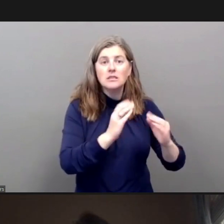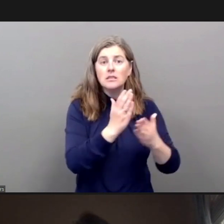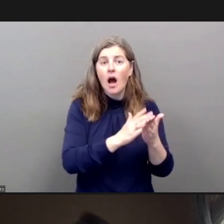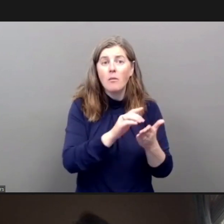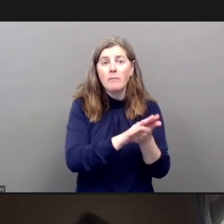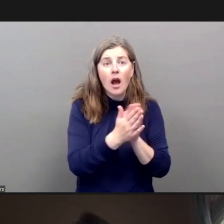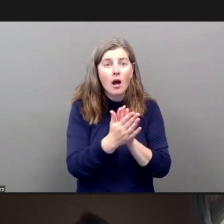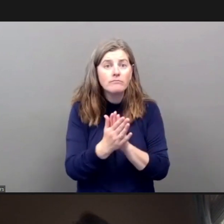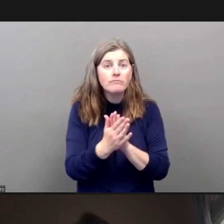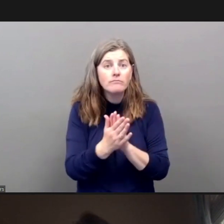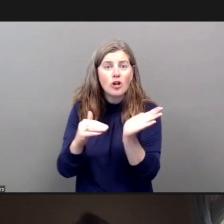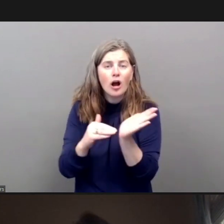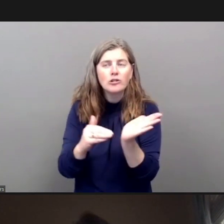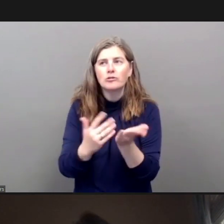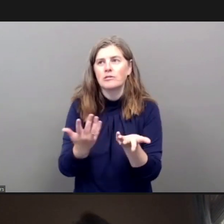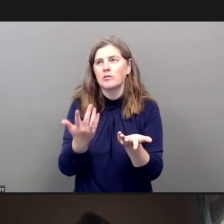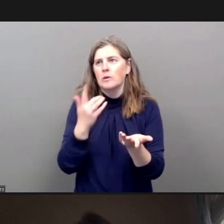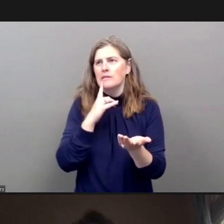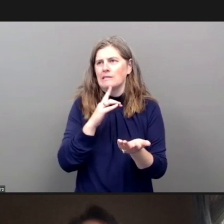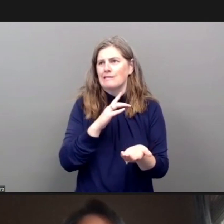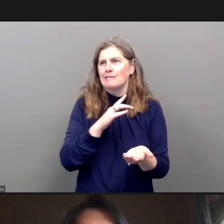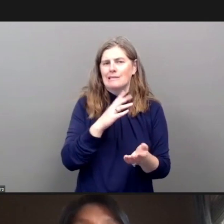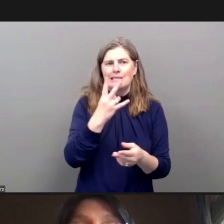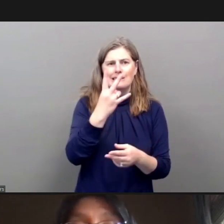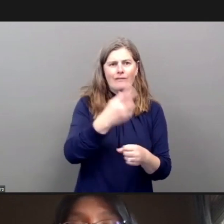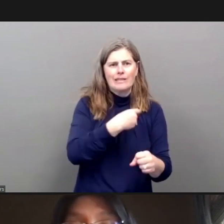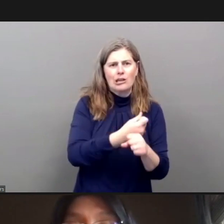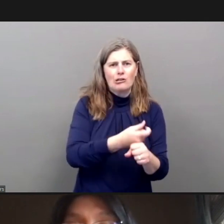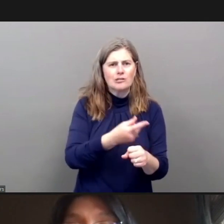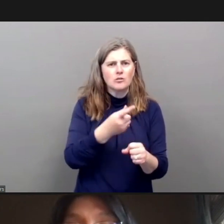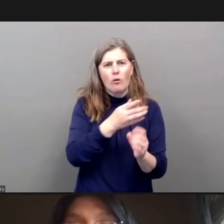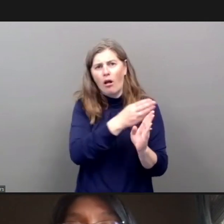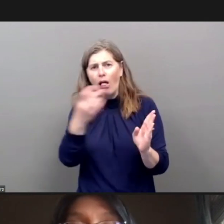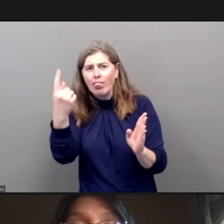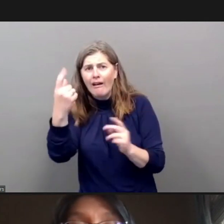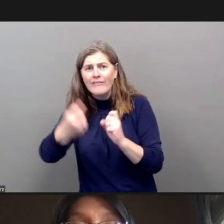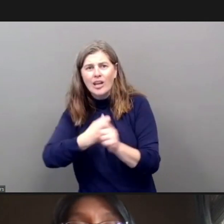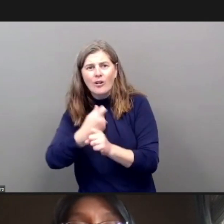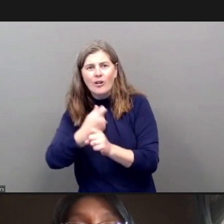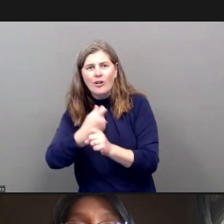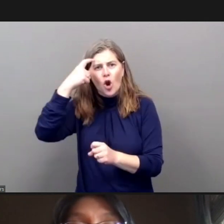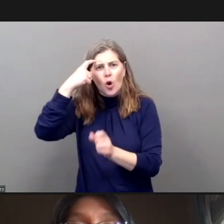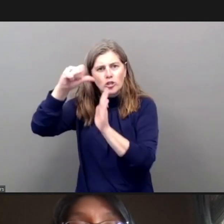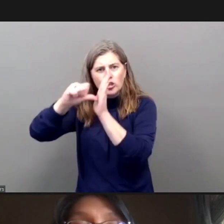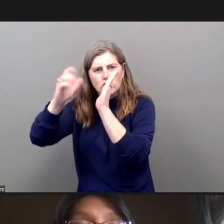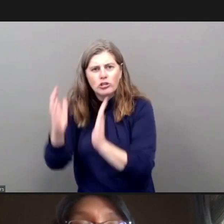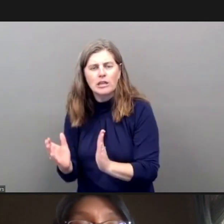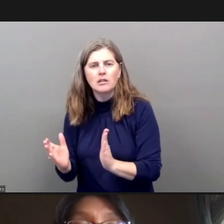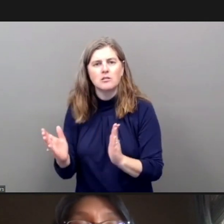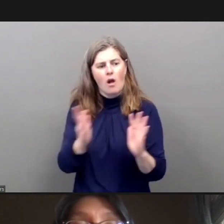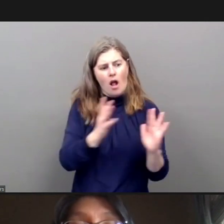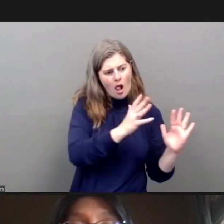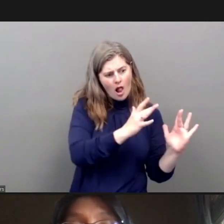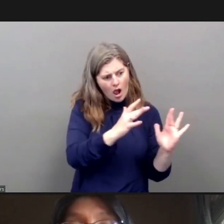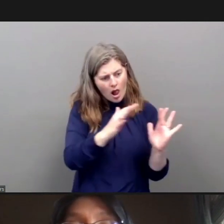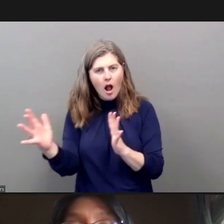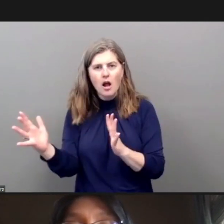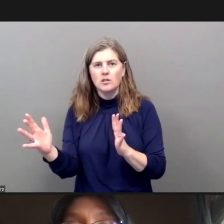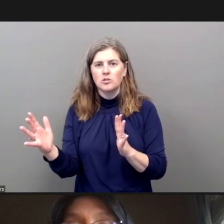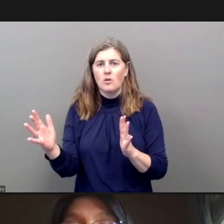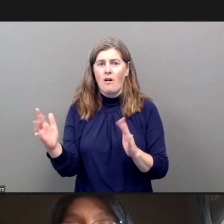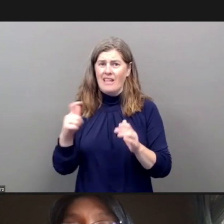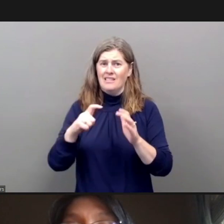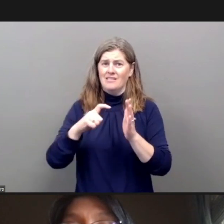to, I don't know what neurosurgery is now, but 11 years of post-school training. So the turnaround time